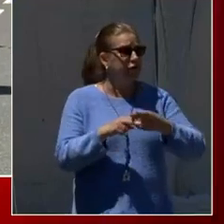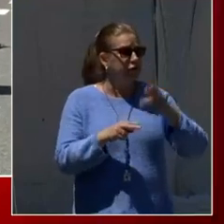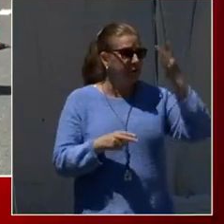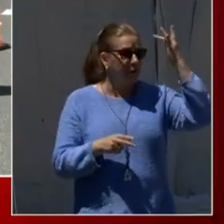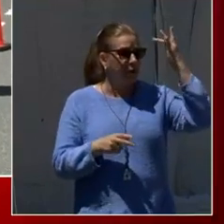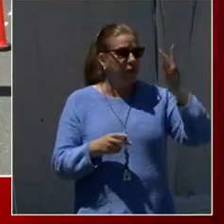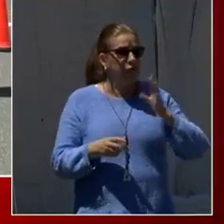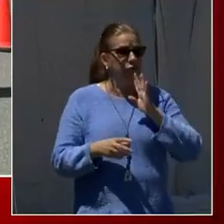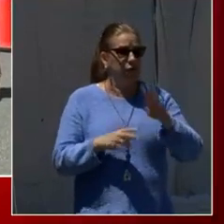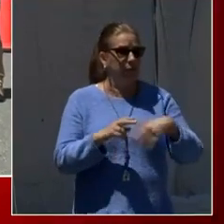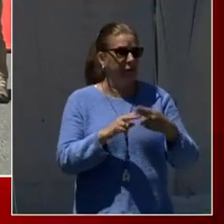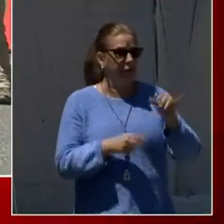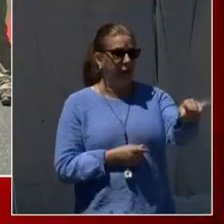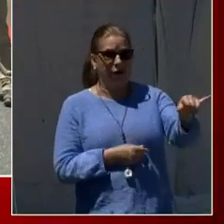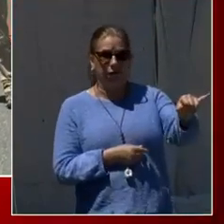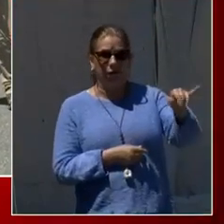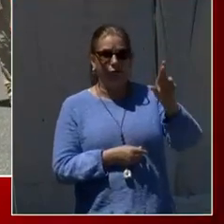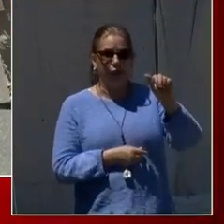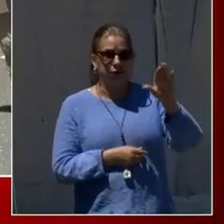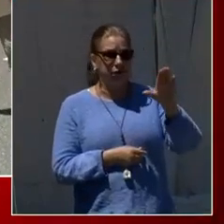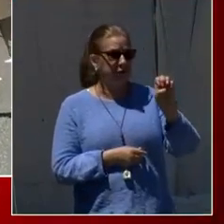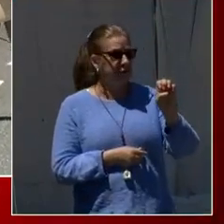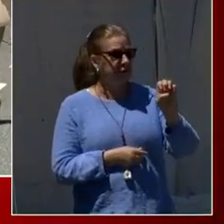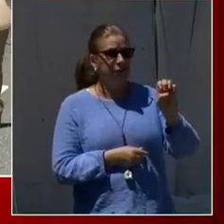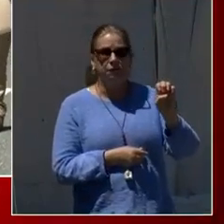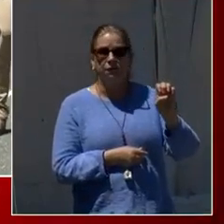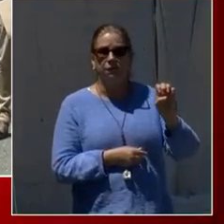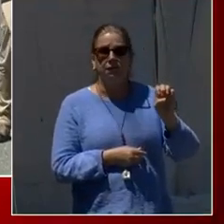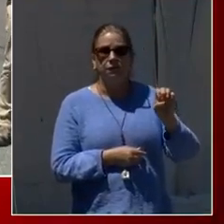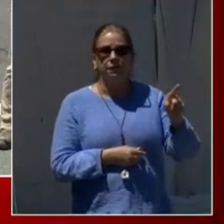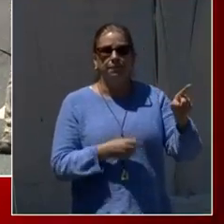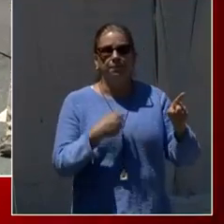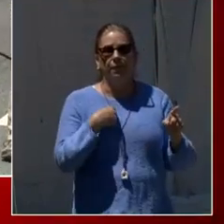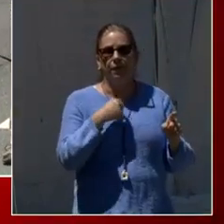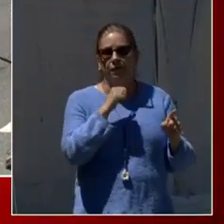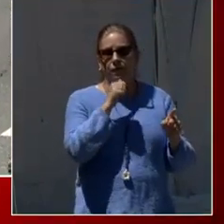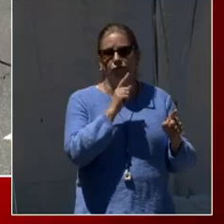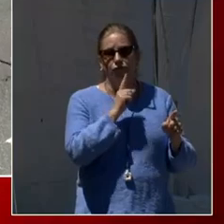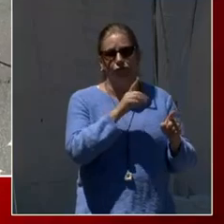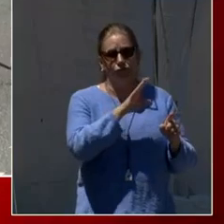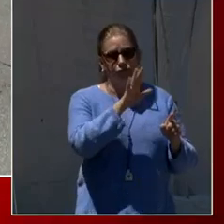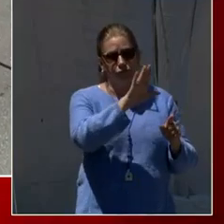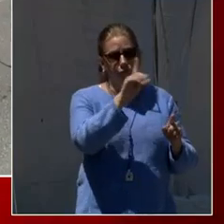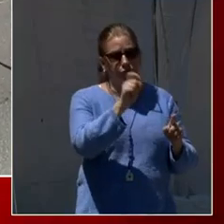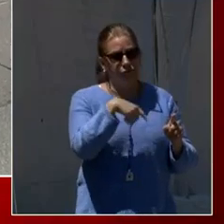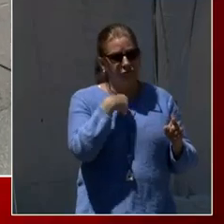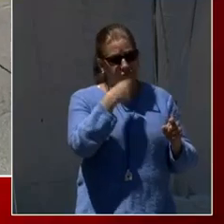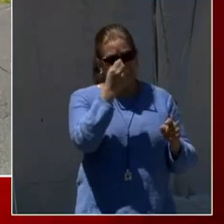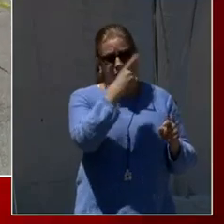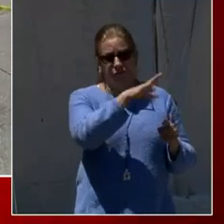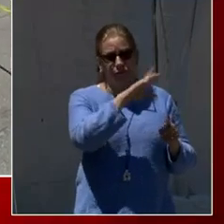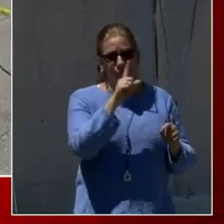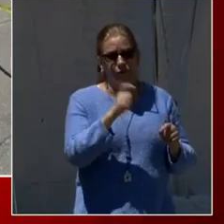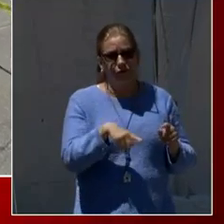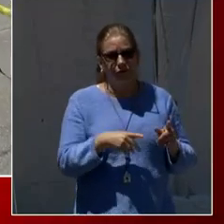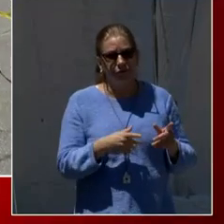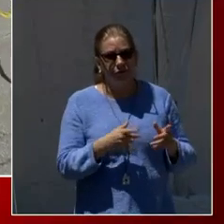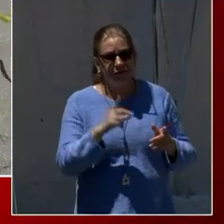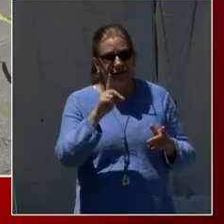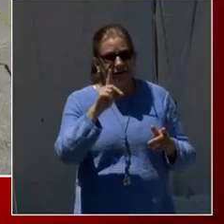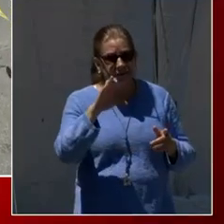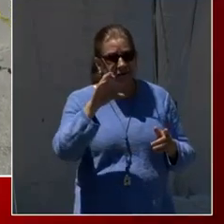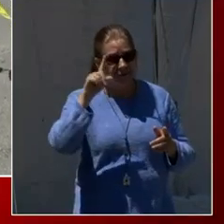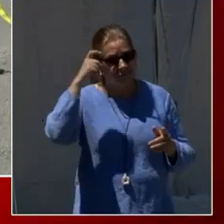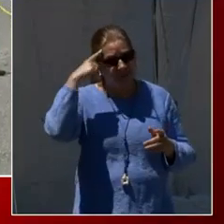I don't know if I understand the logic of your question. The DC government is the one responsible for preventing this